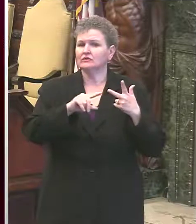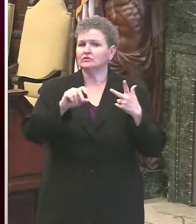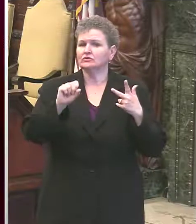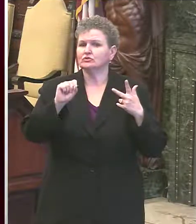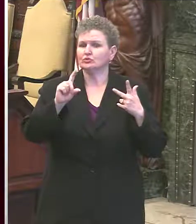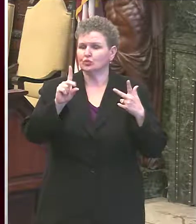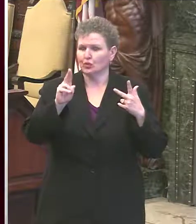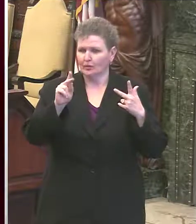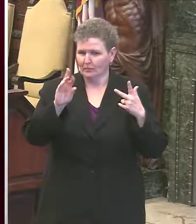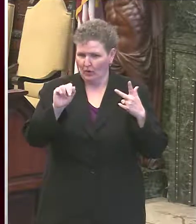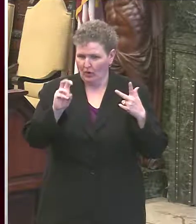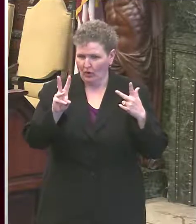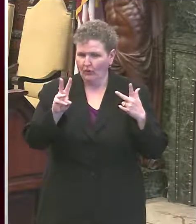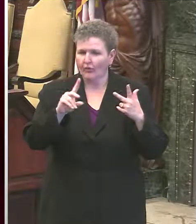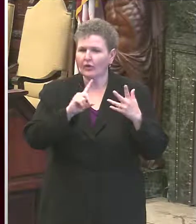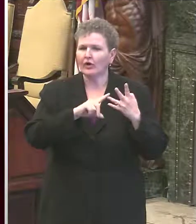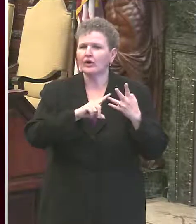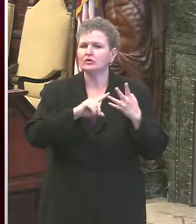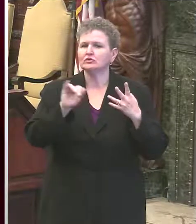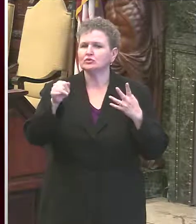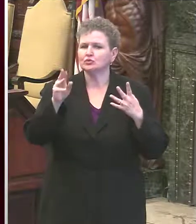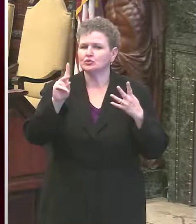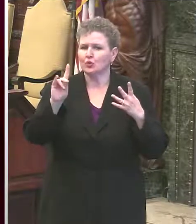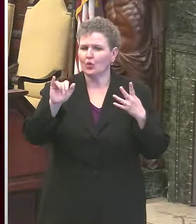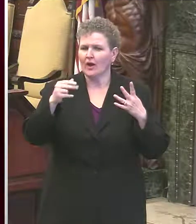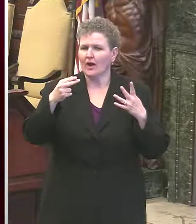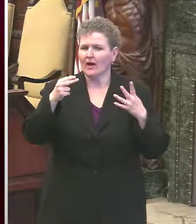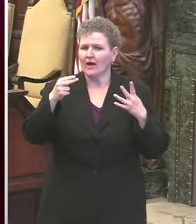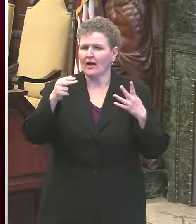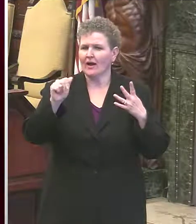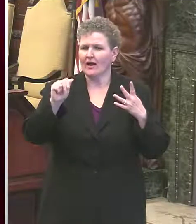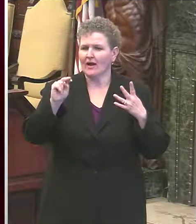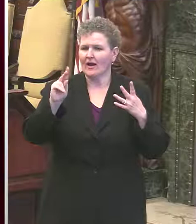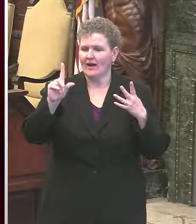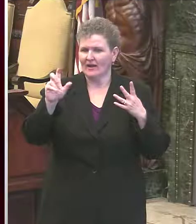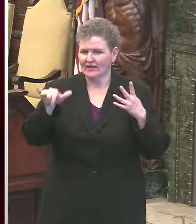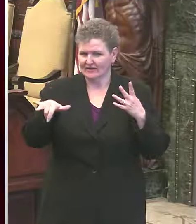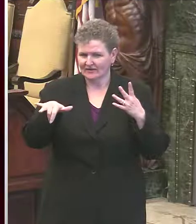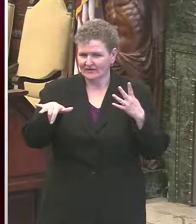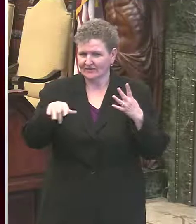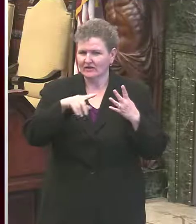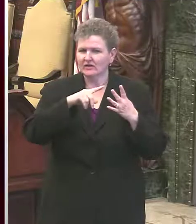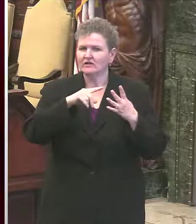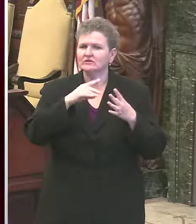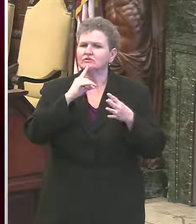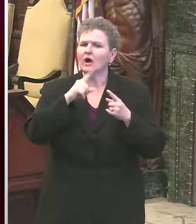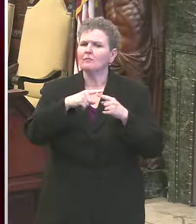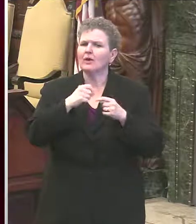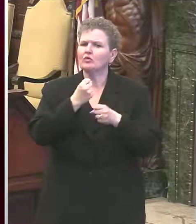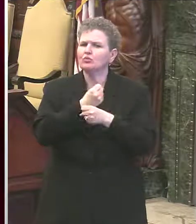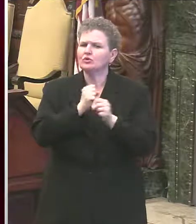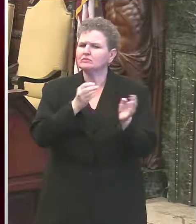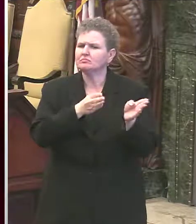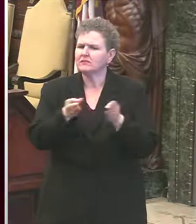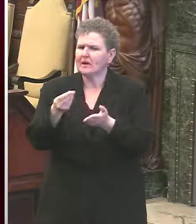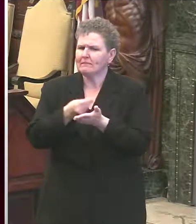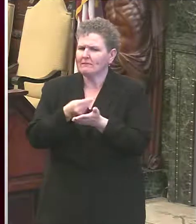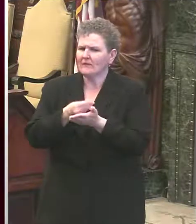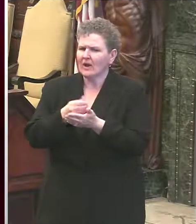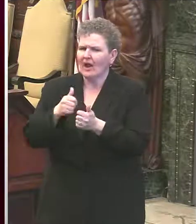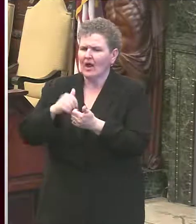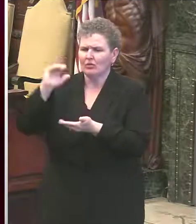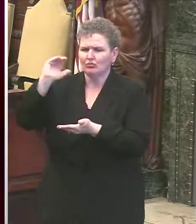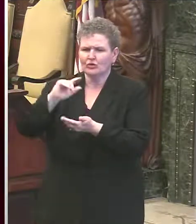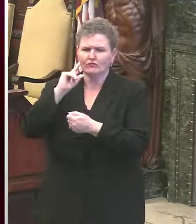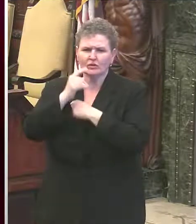Director of Policy Julia Hinckley, who can help answer questions related to the American Rescue Plan and the impact that will have on reducing poverty in